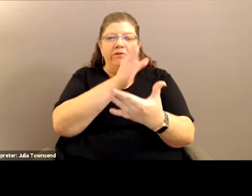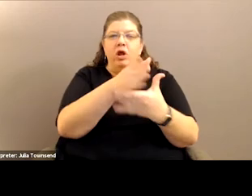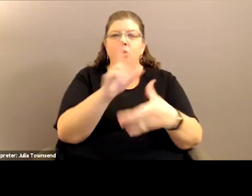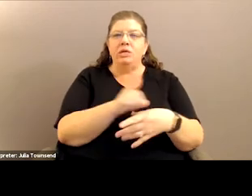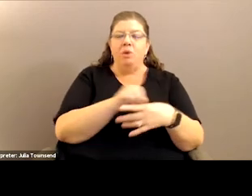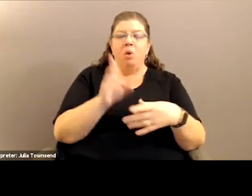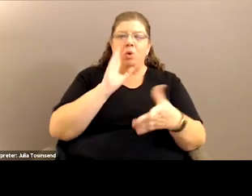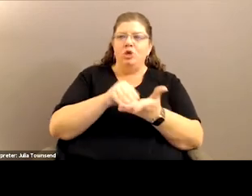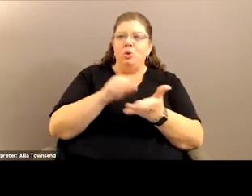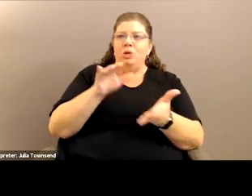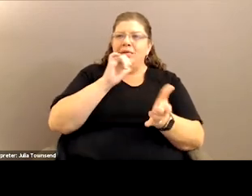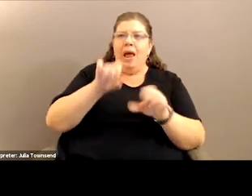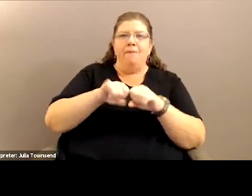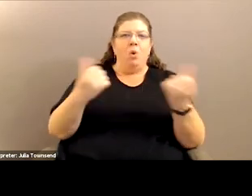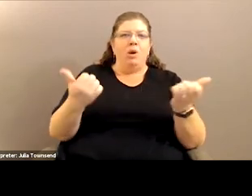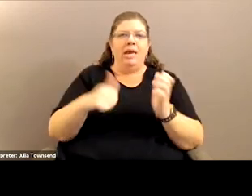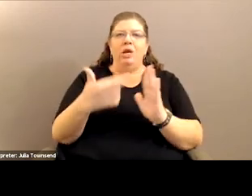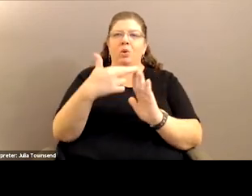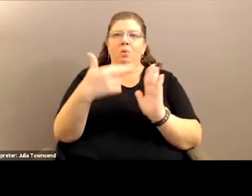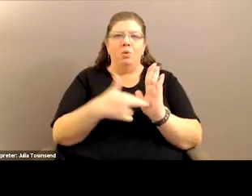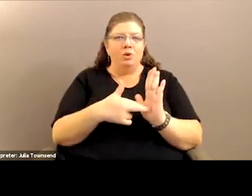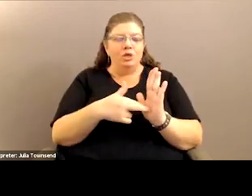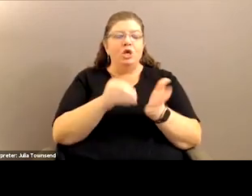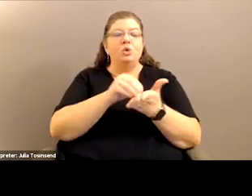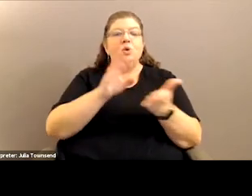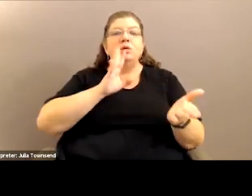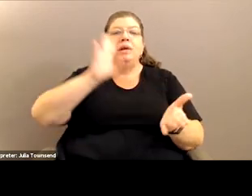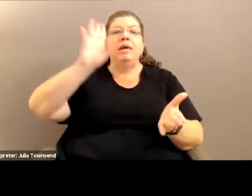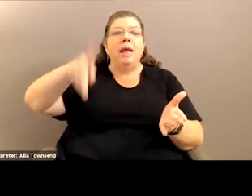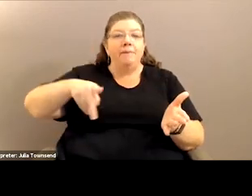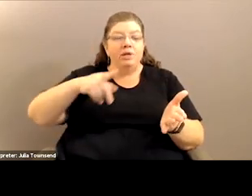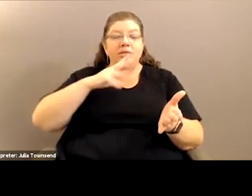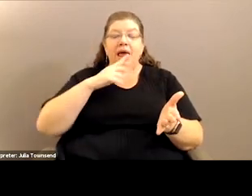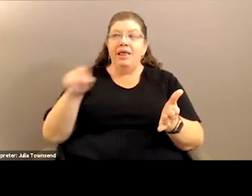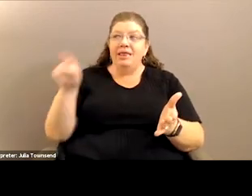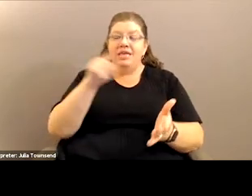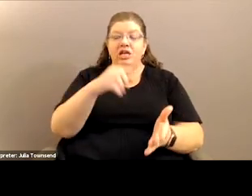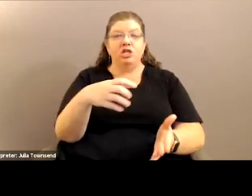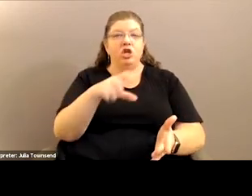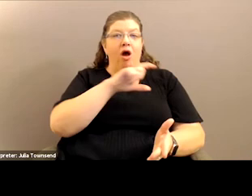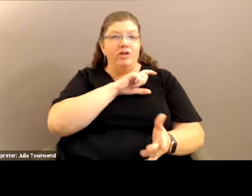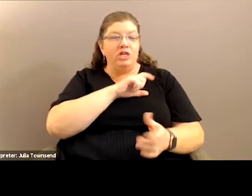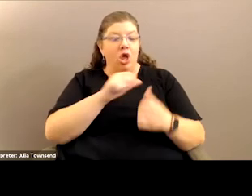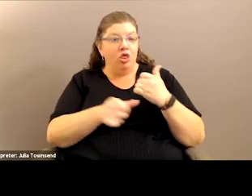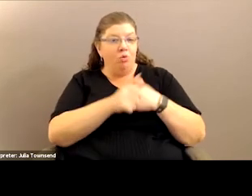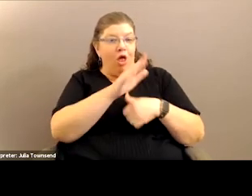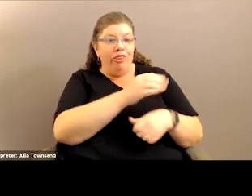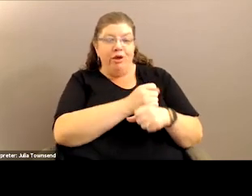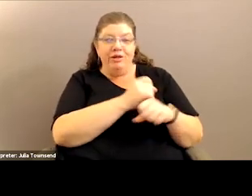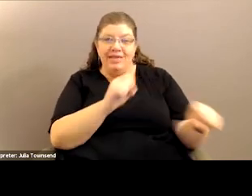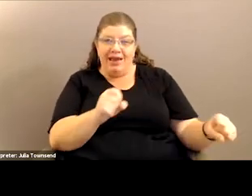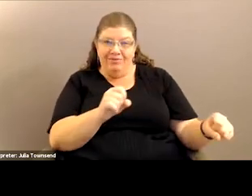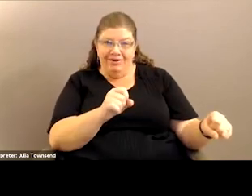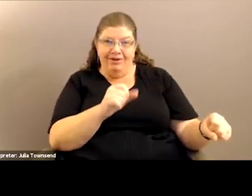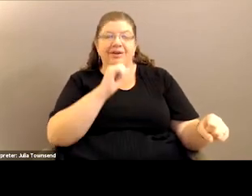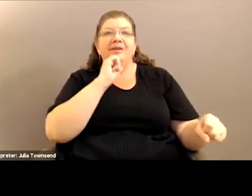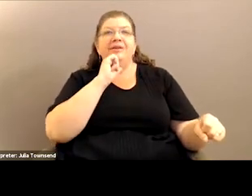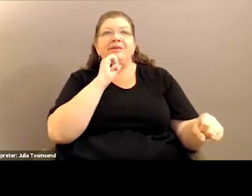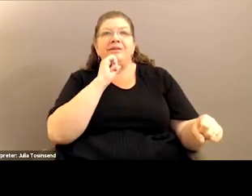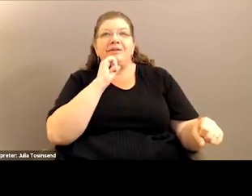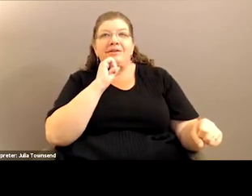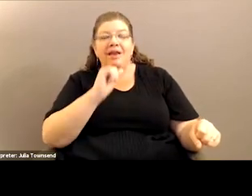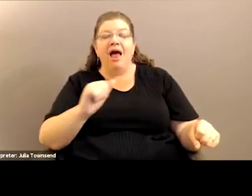broken any existing rules the students are speaking out to tell us that these officers are what threaten their safety not the aforementioned